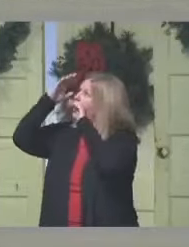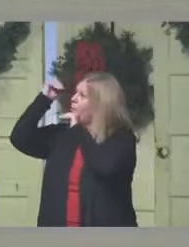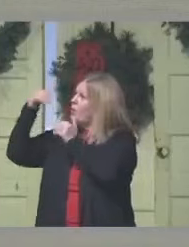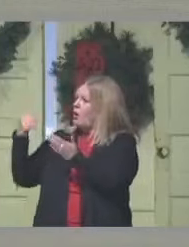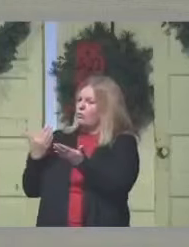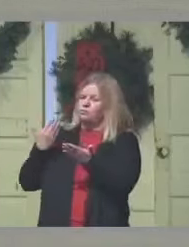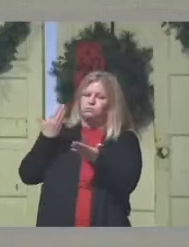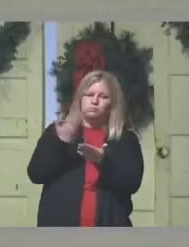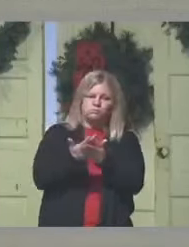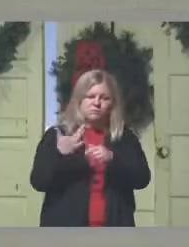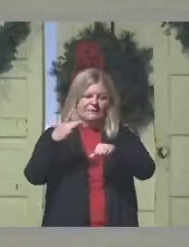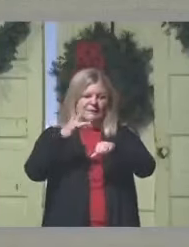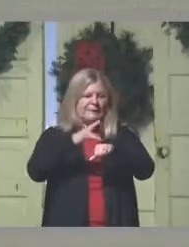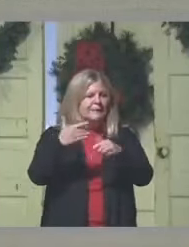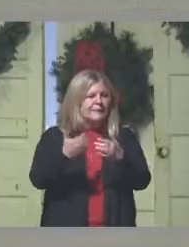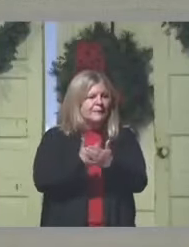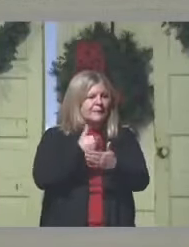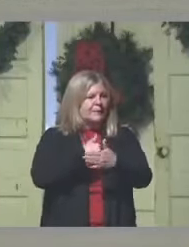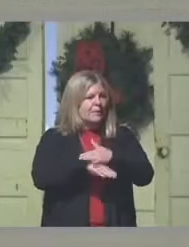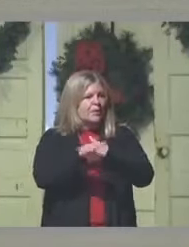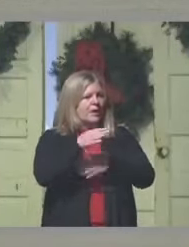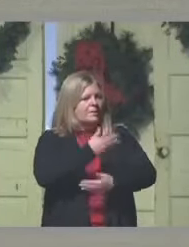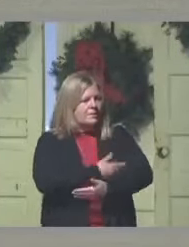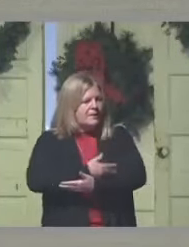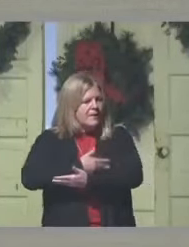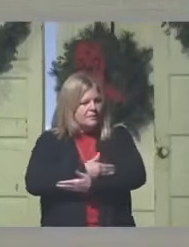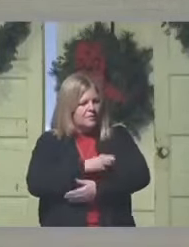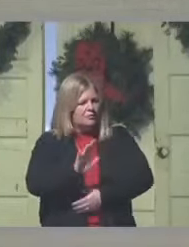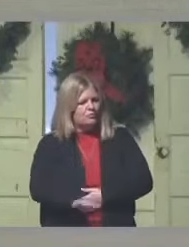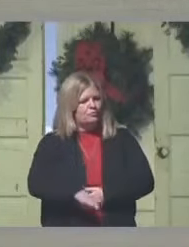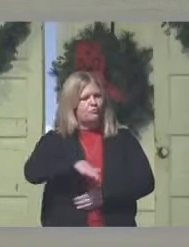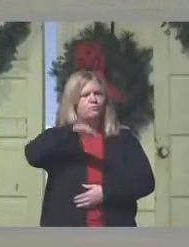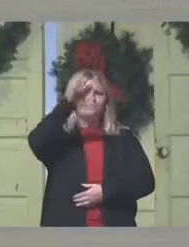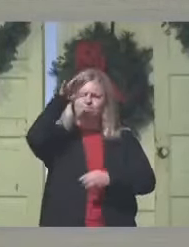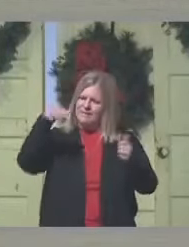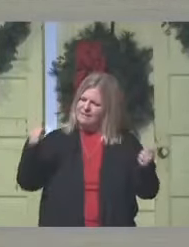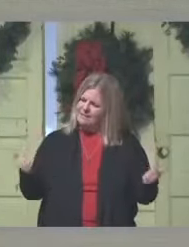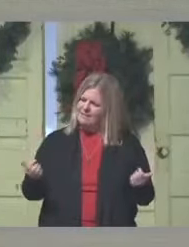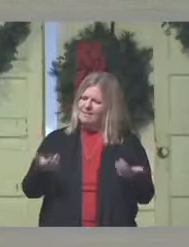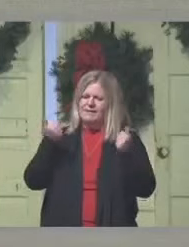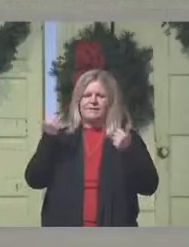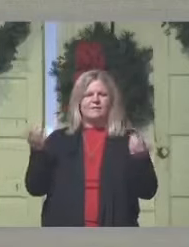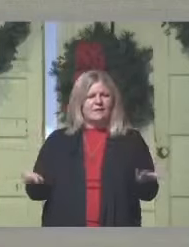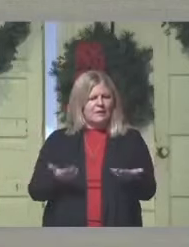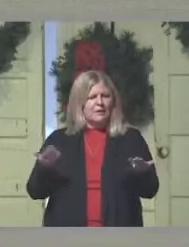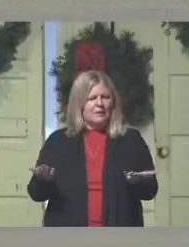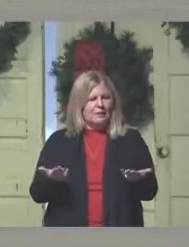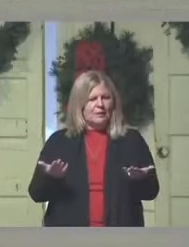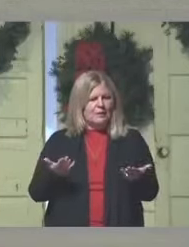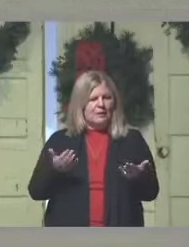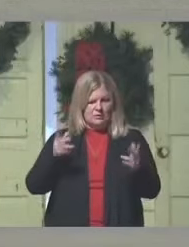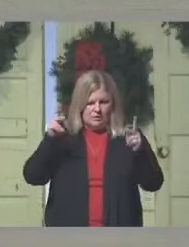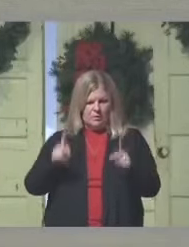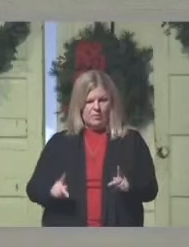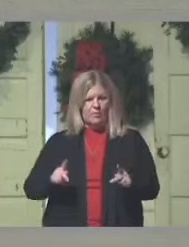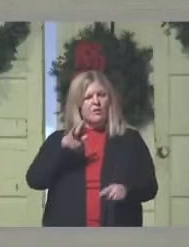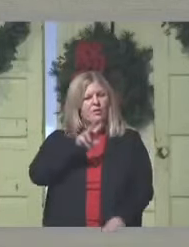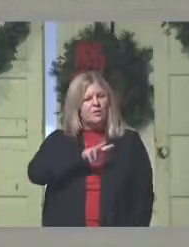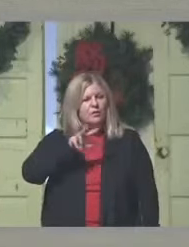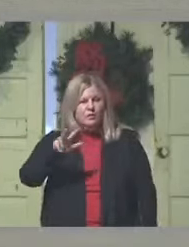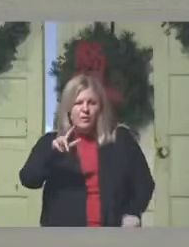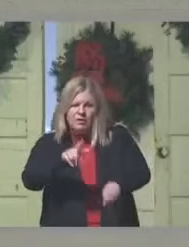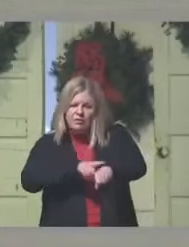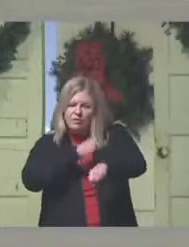arrived as a newborn baby who grew up to live among us as one of us for 33 long